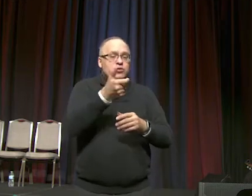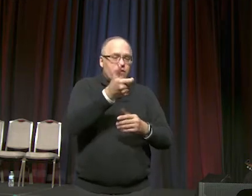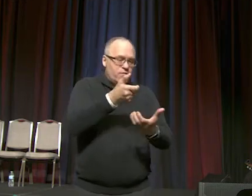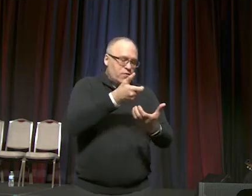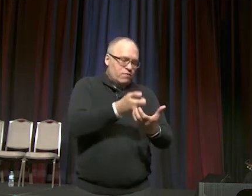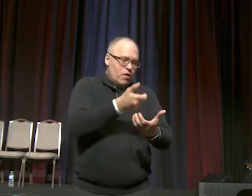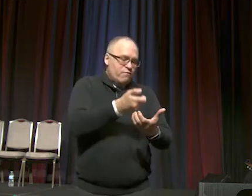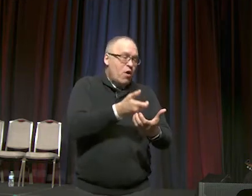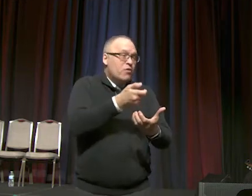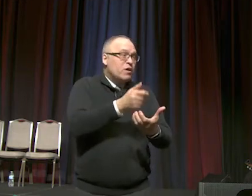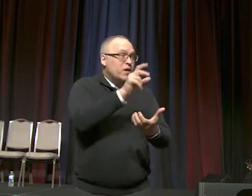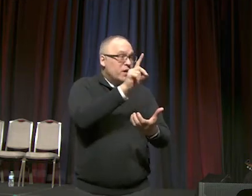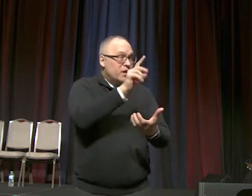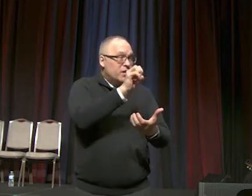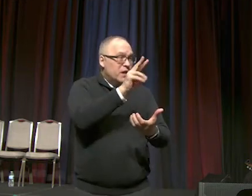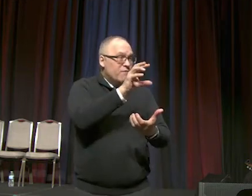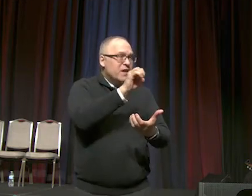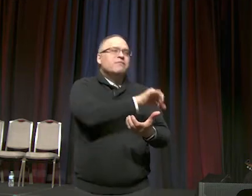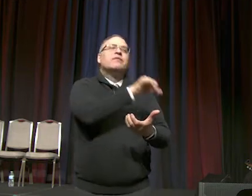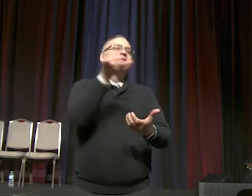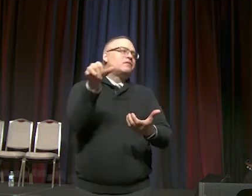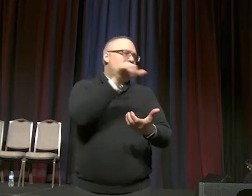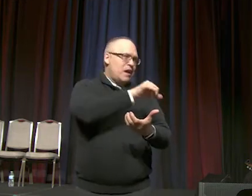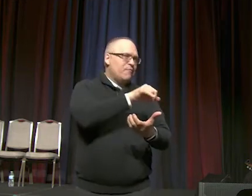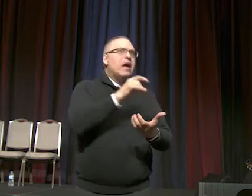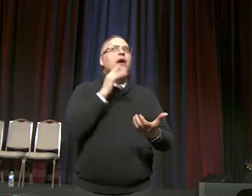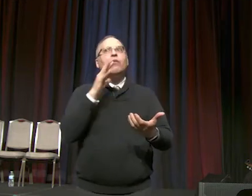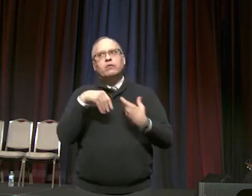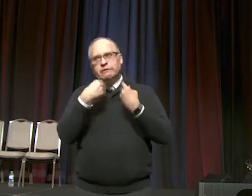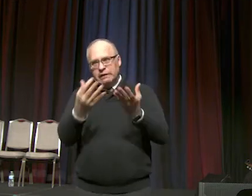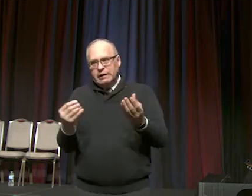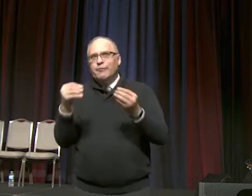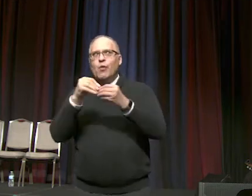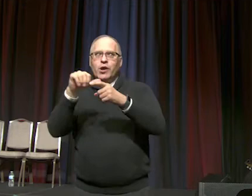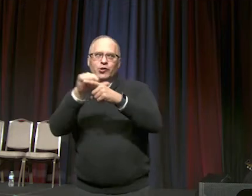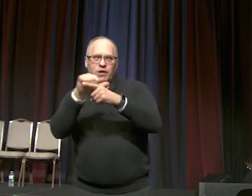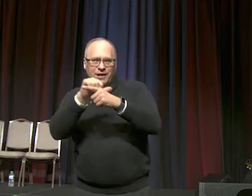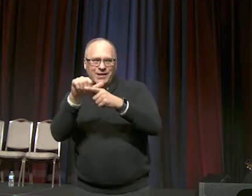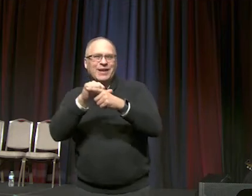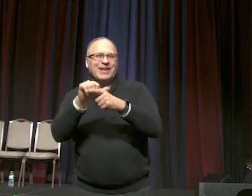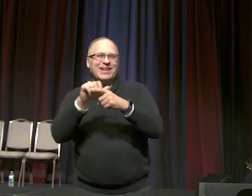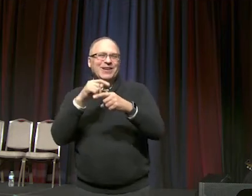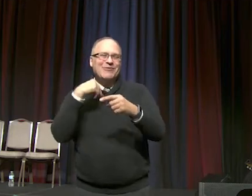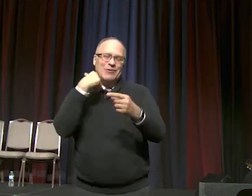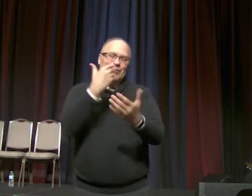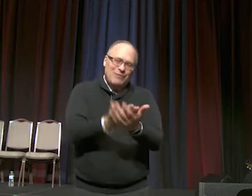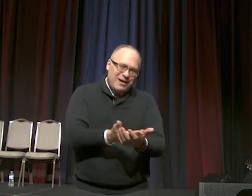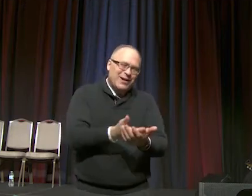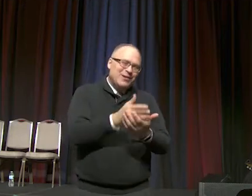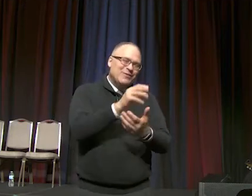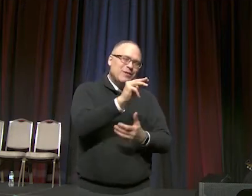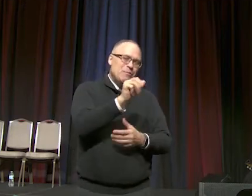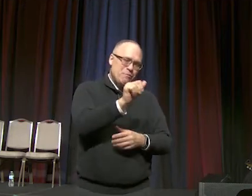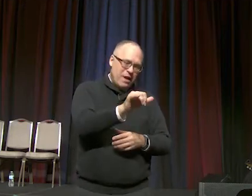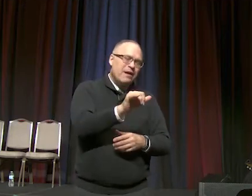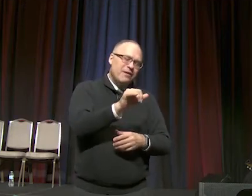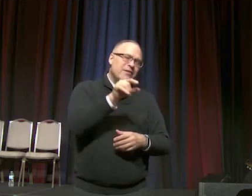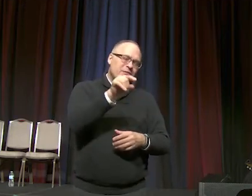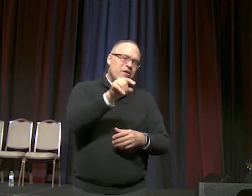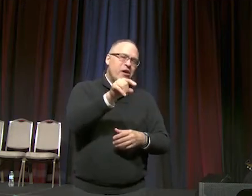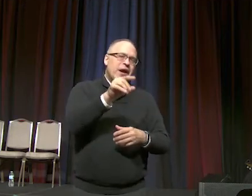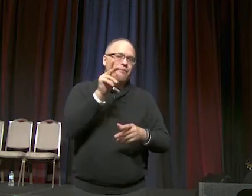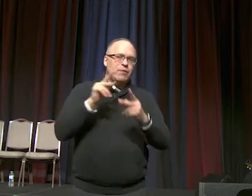in 2019. There will be more specific training when we get on site, and we will be showing folks how to use that